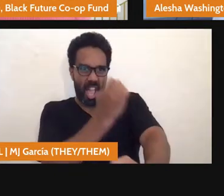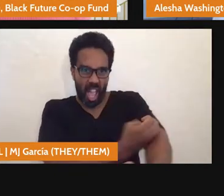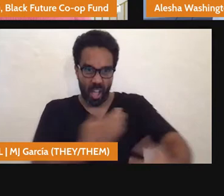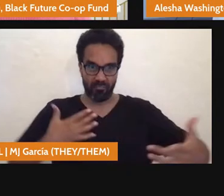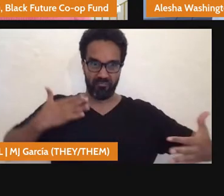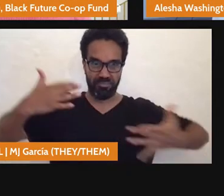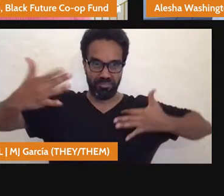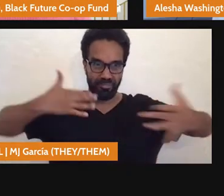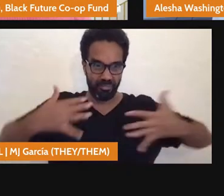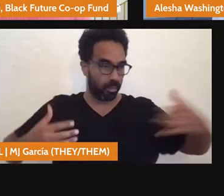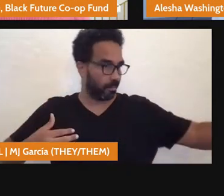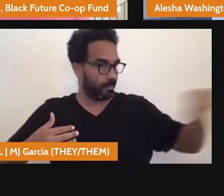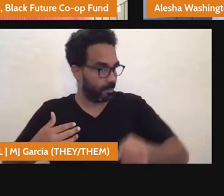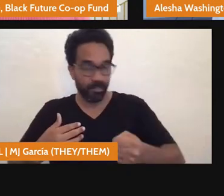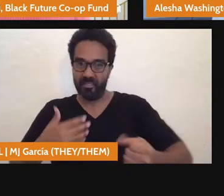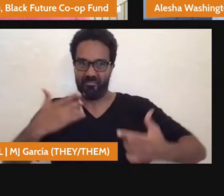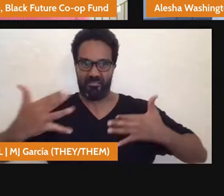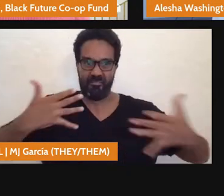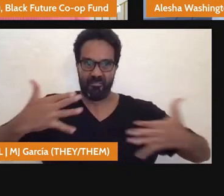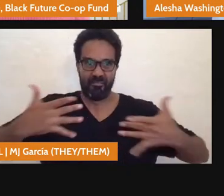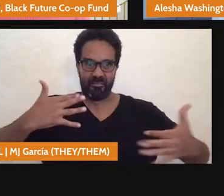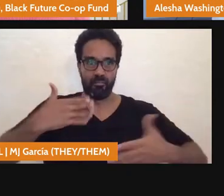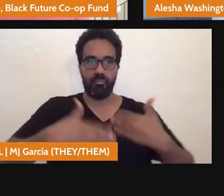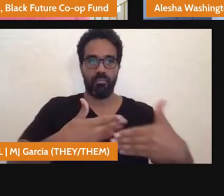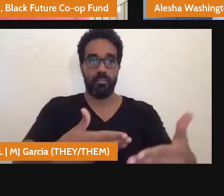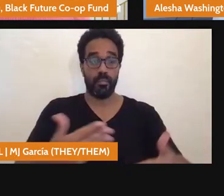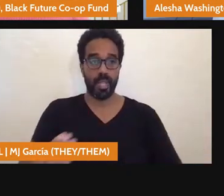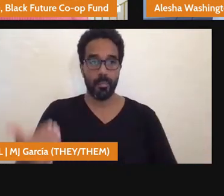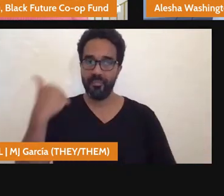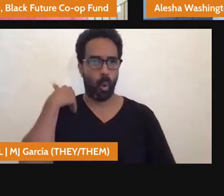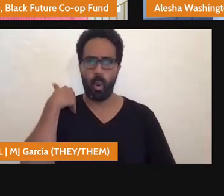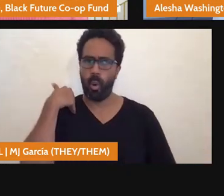that wasn't, you know, didn't have that energy previously.